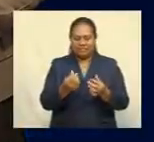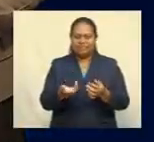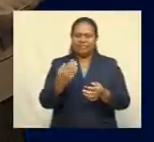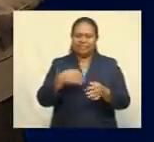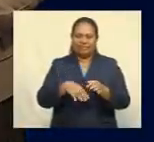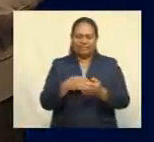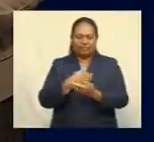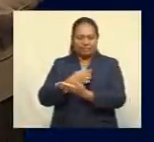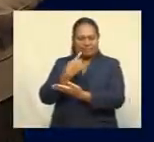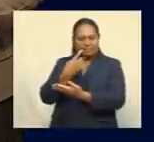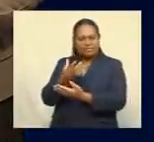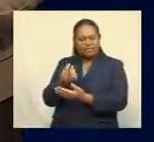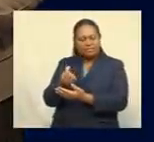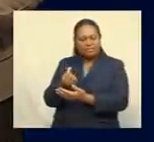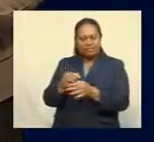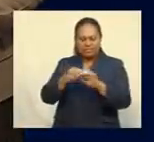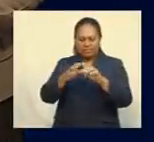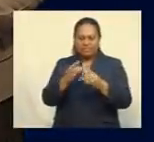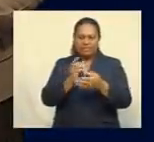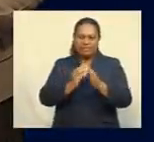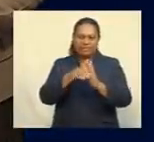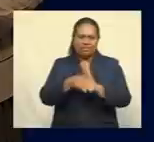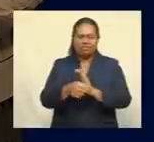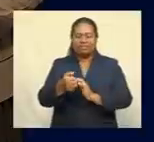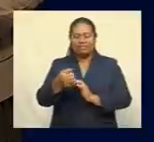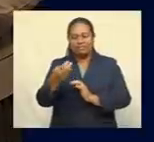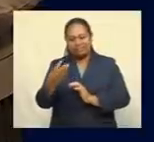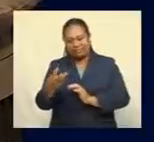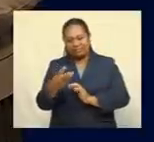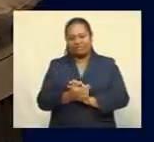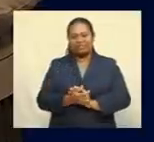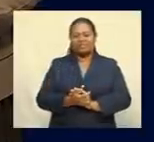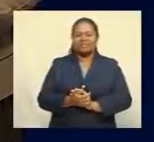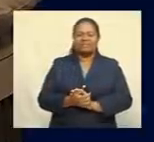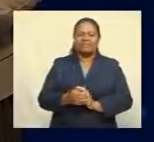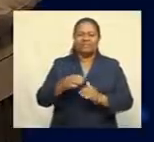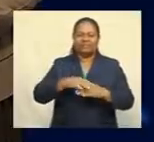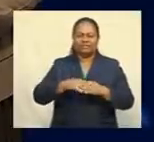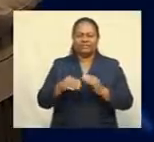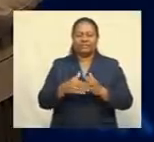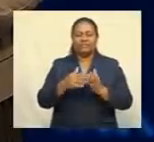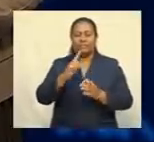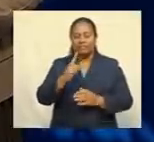Oil dropped slightly but remained above $63 a barrel. Gold was up at